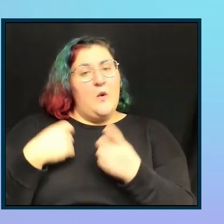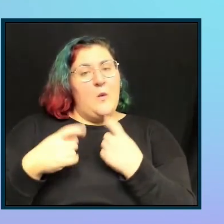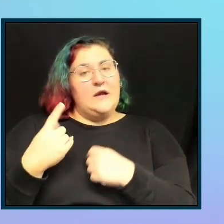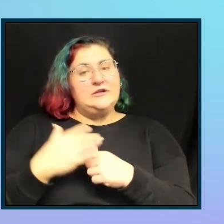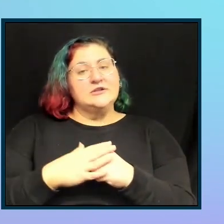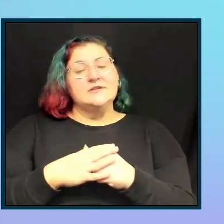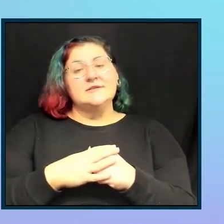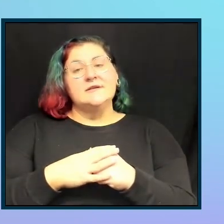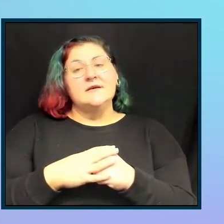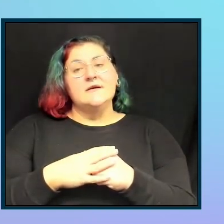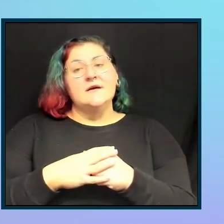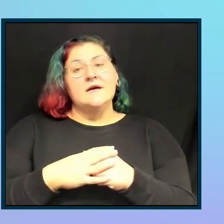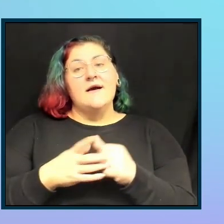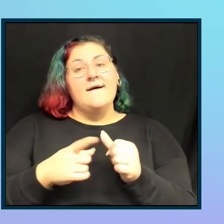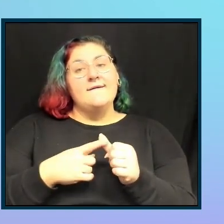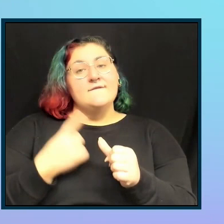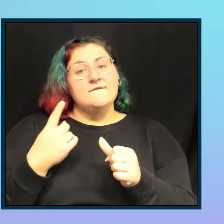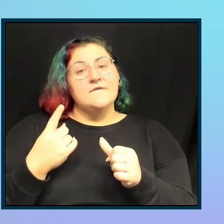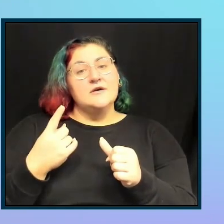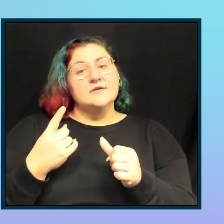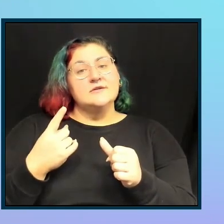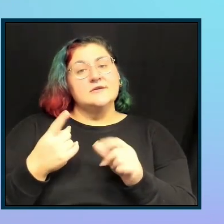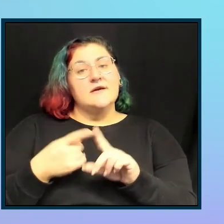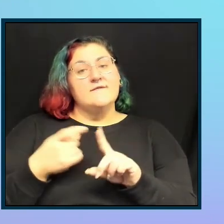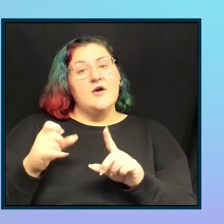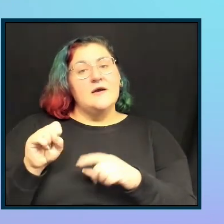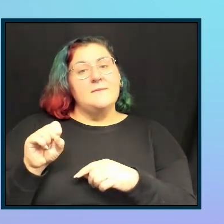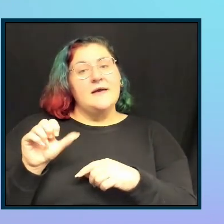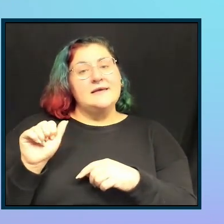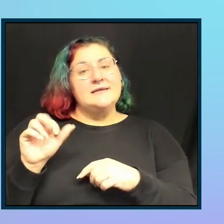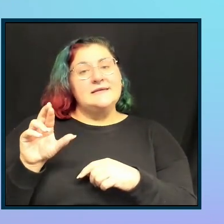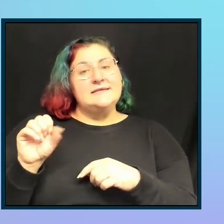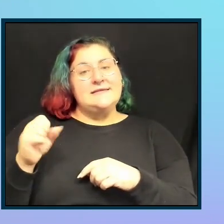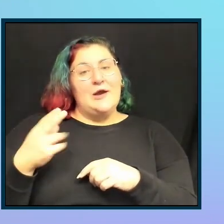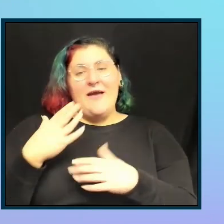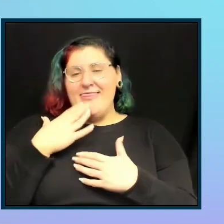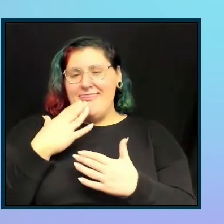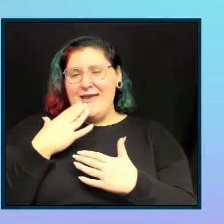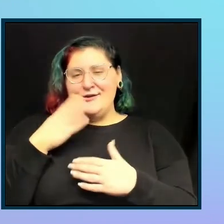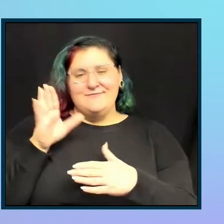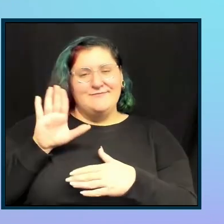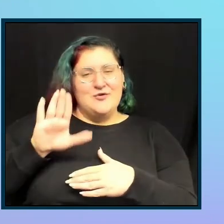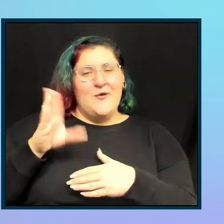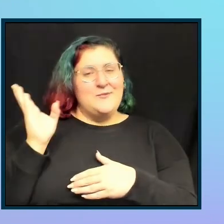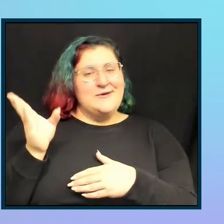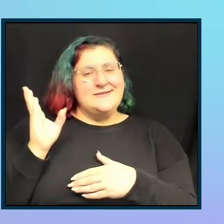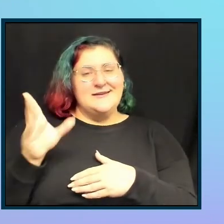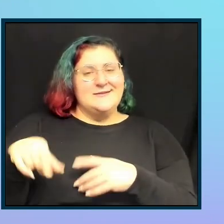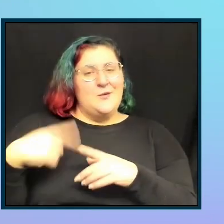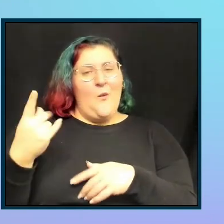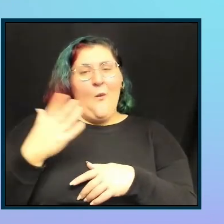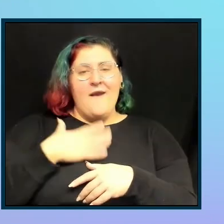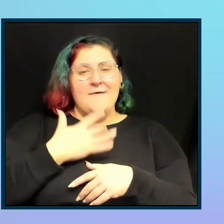Sarah. They say, thanks for this talk. It's been one of my favorites yet. Do you think the good